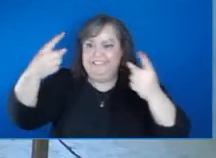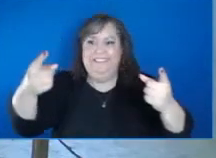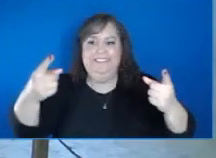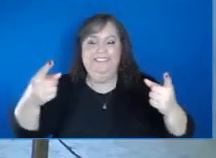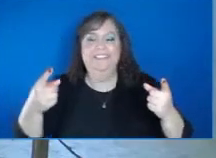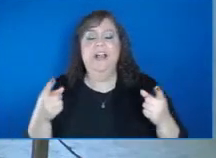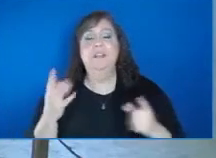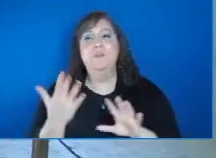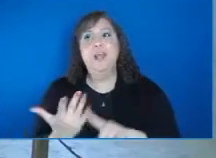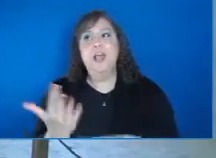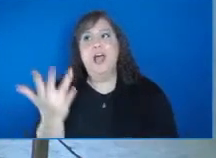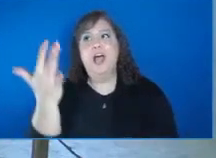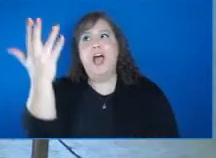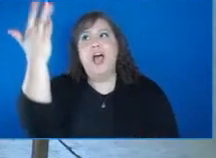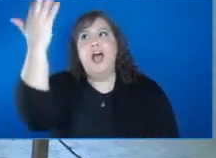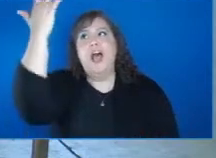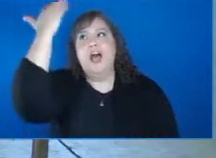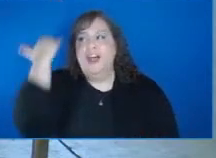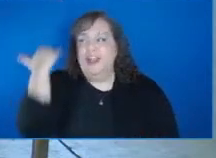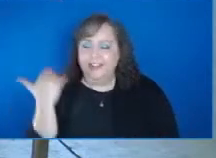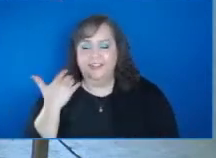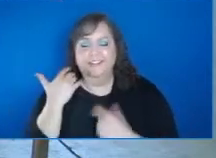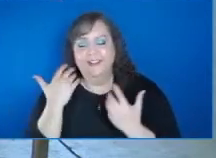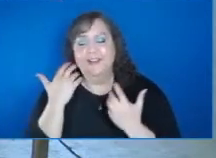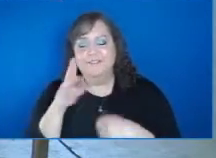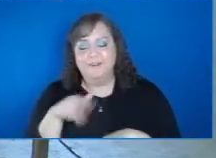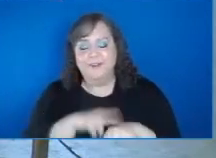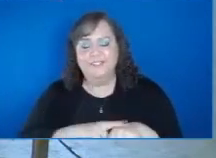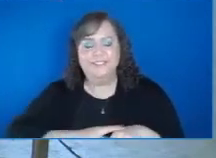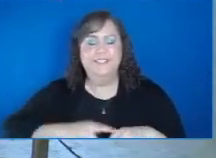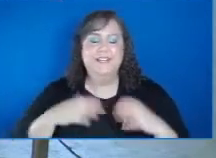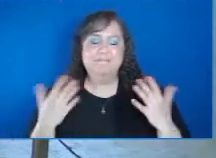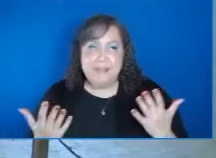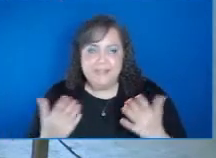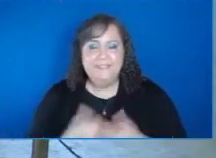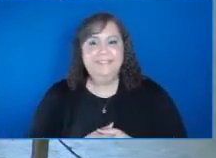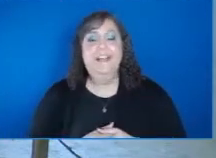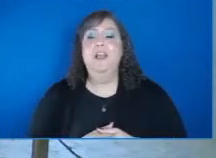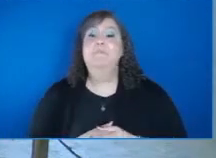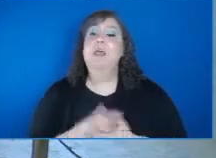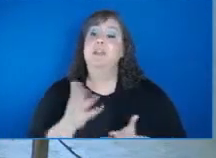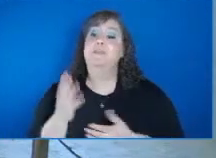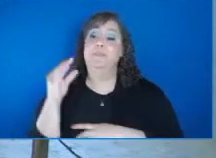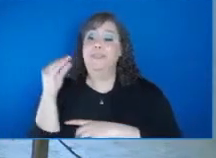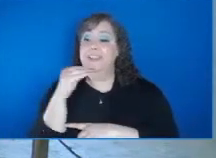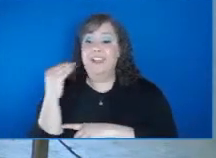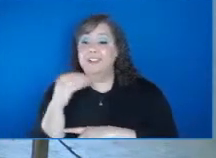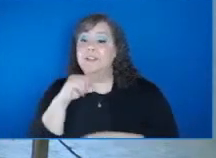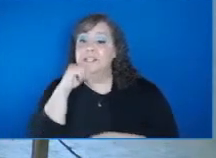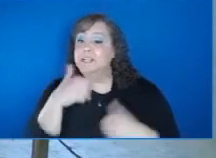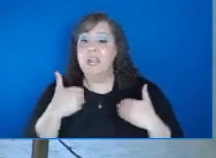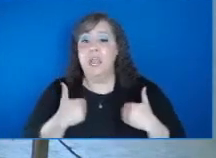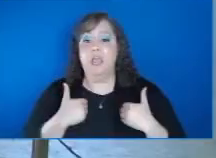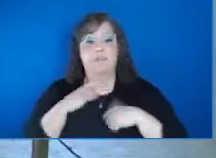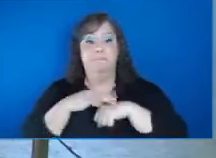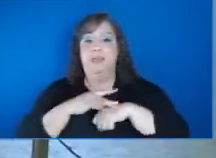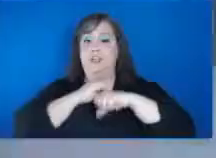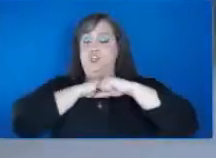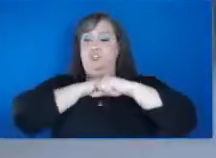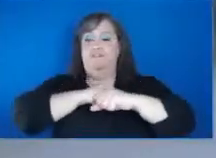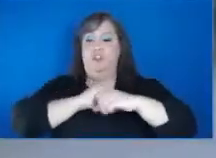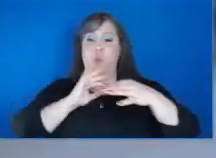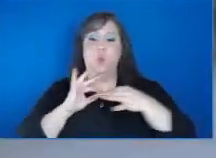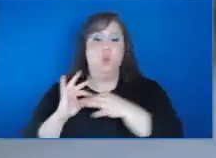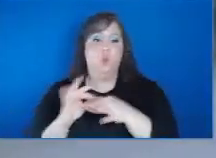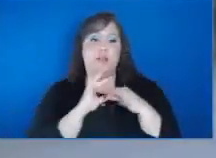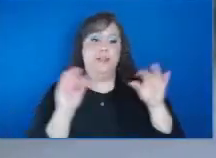time ago, of course. Fair. But the one thing we like to say is that the dinosaurs didn't have the Planetary Defense Coordination Office. They didn't